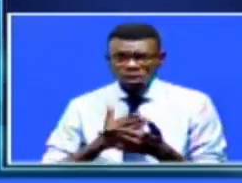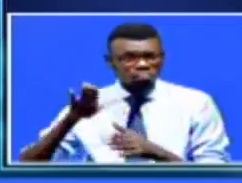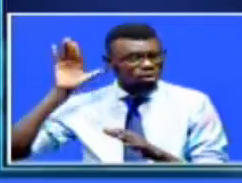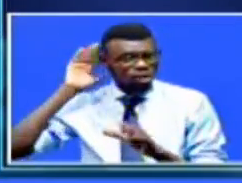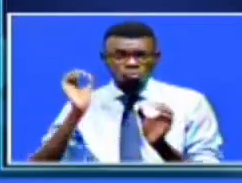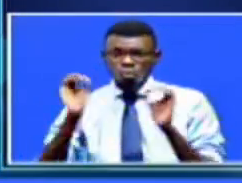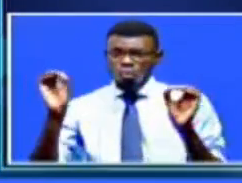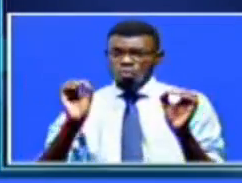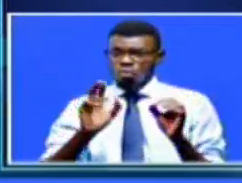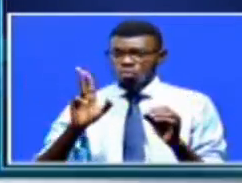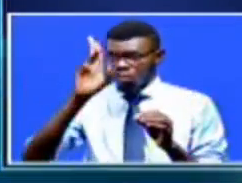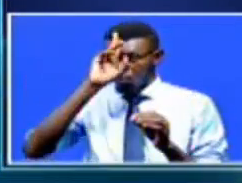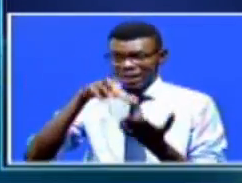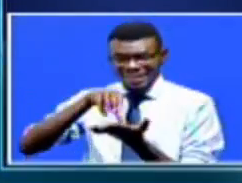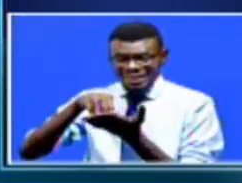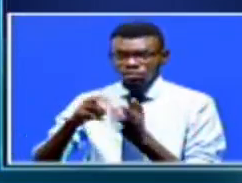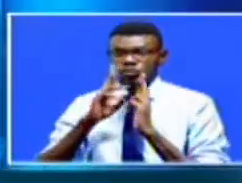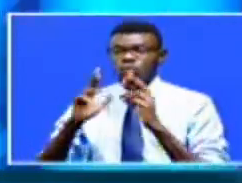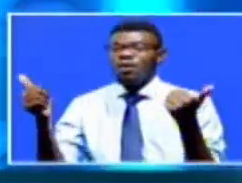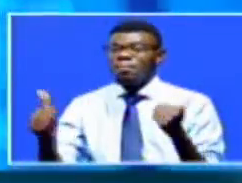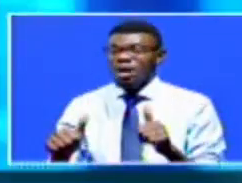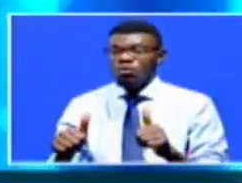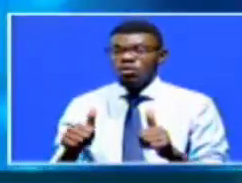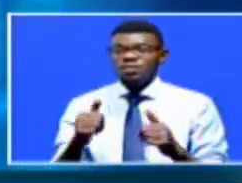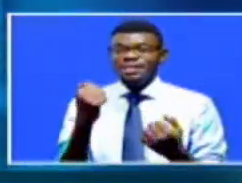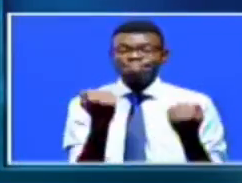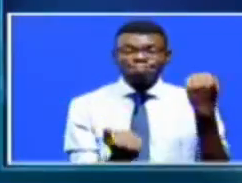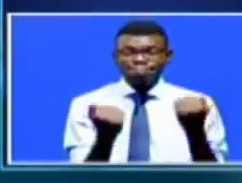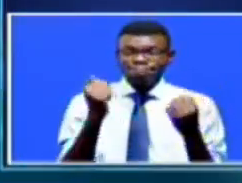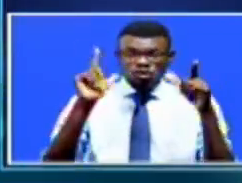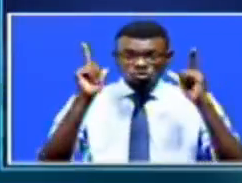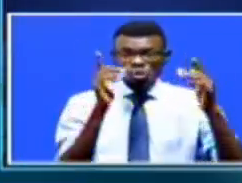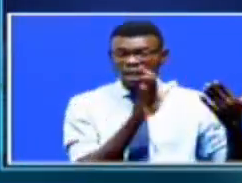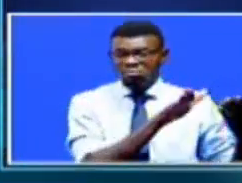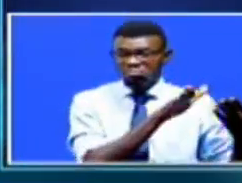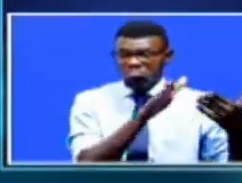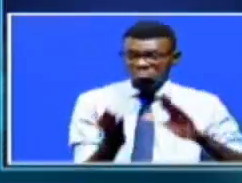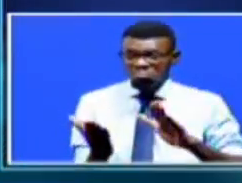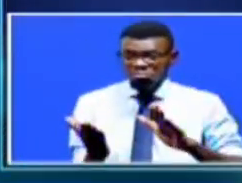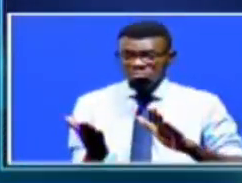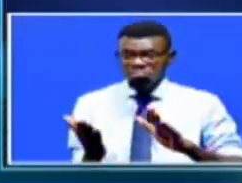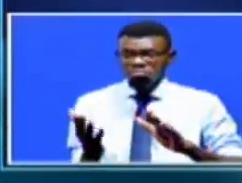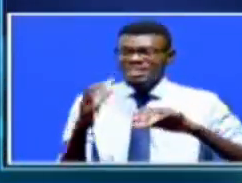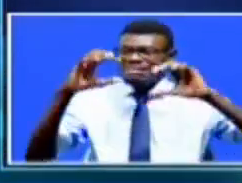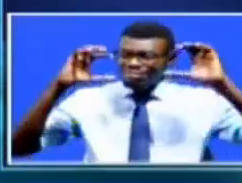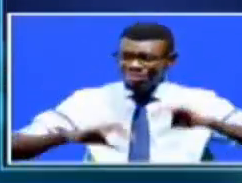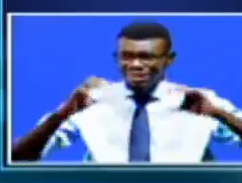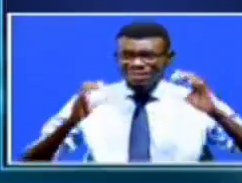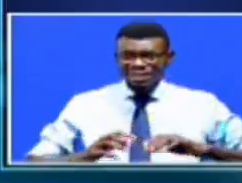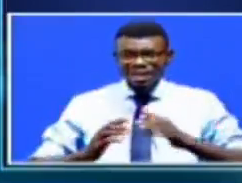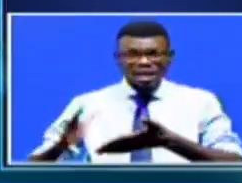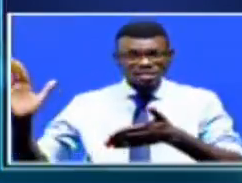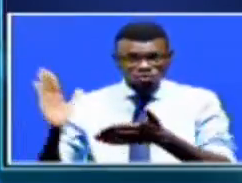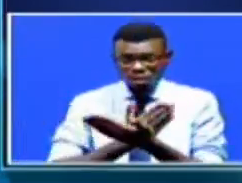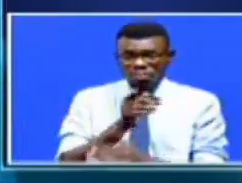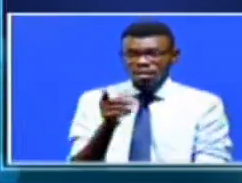local police station. This is the wreckage of the anti-stock theft police unit lorry that was swept by the raging waters of River